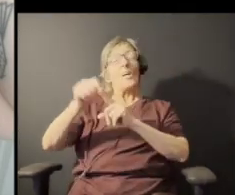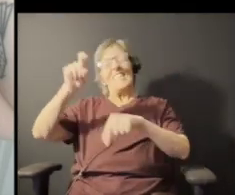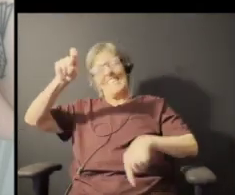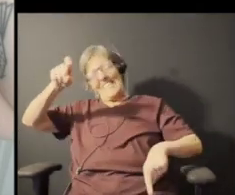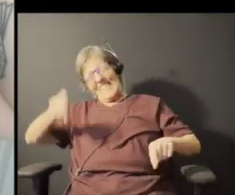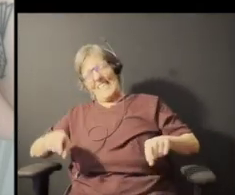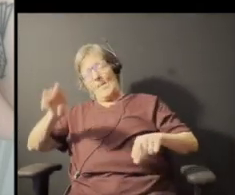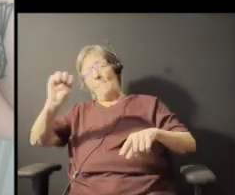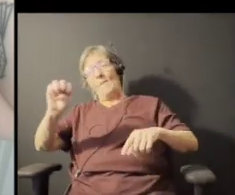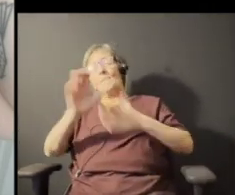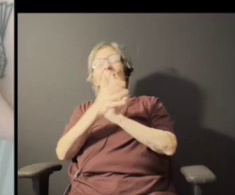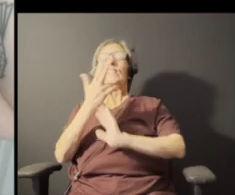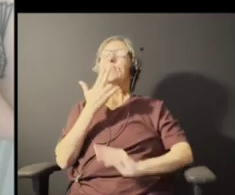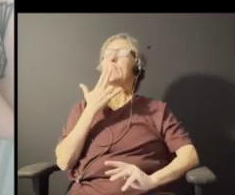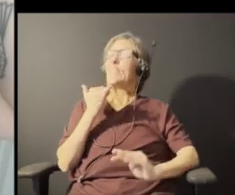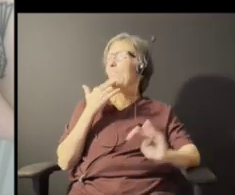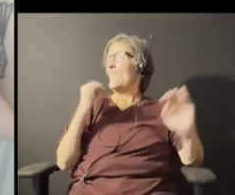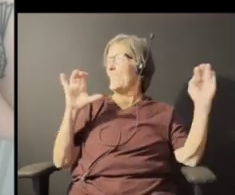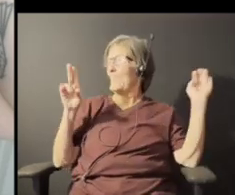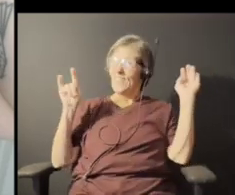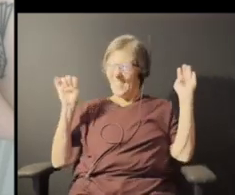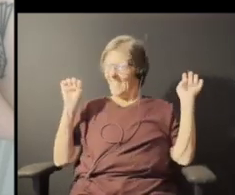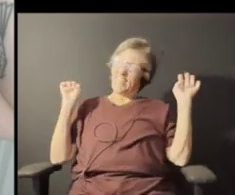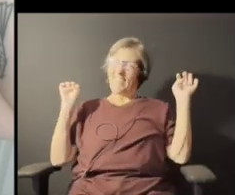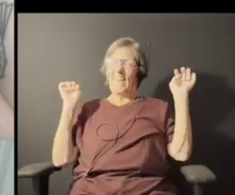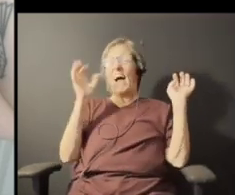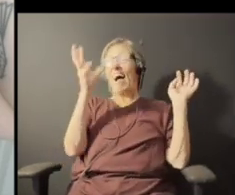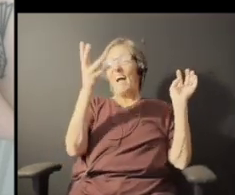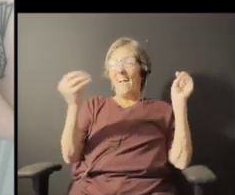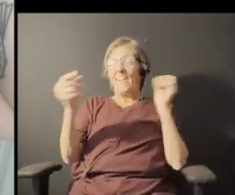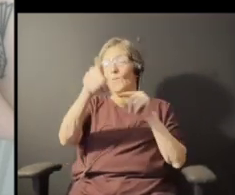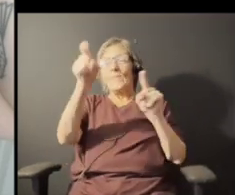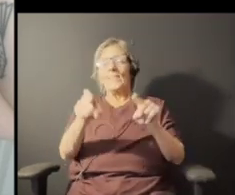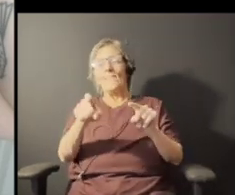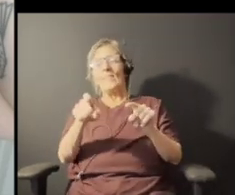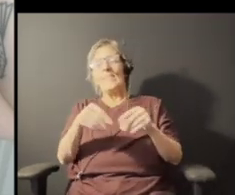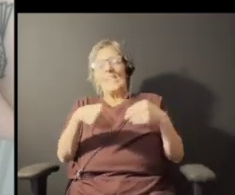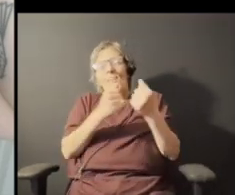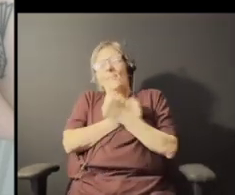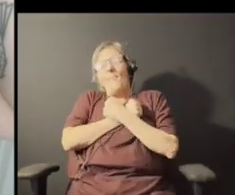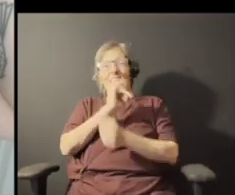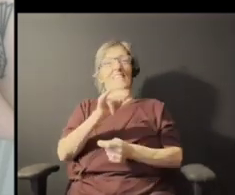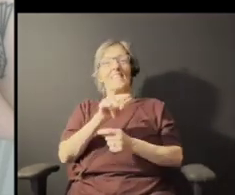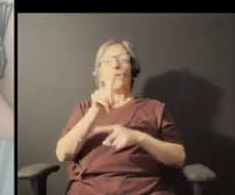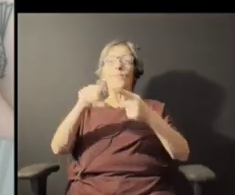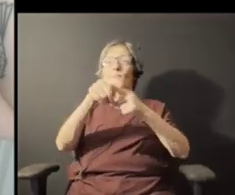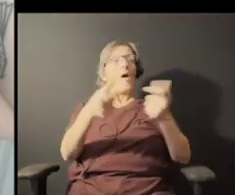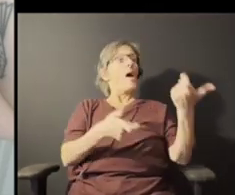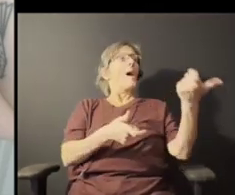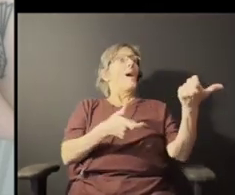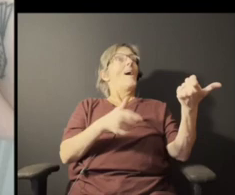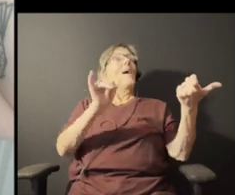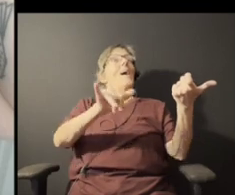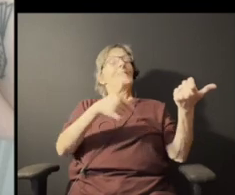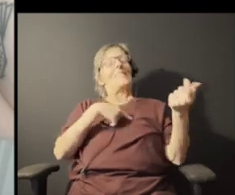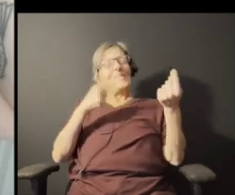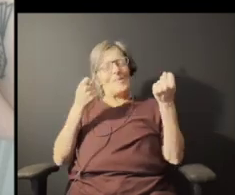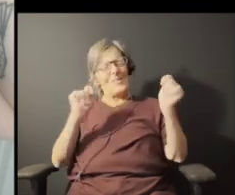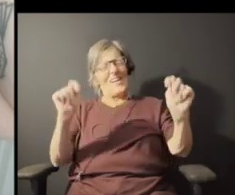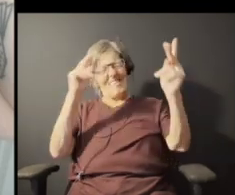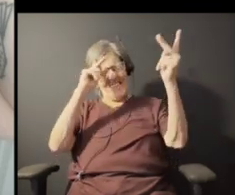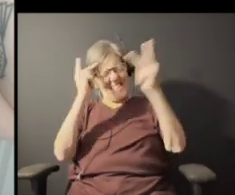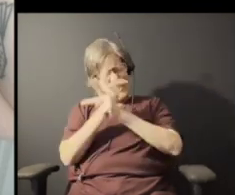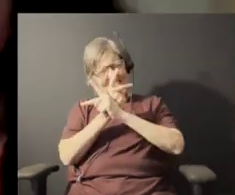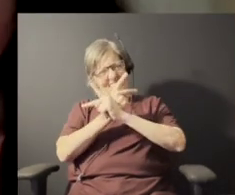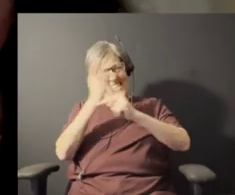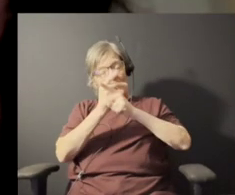to be really cute. And you need to love it when you look at it. And so I was trying really